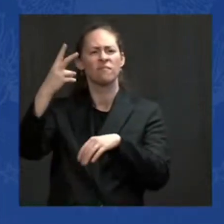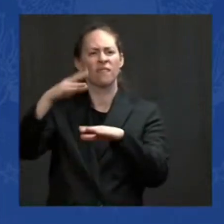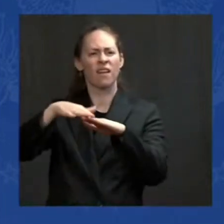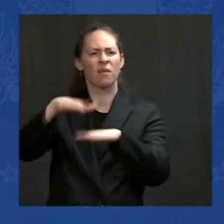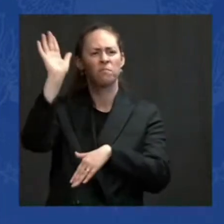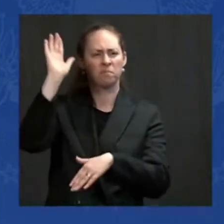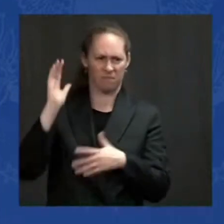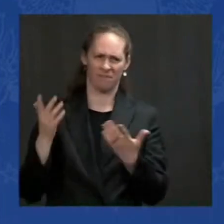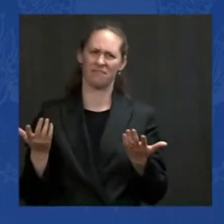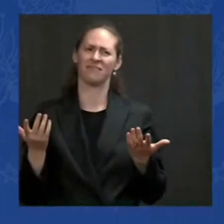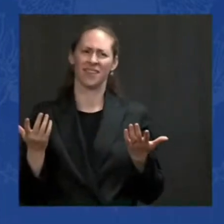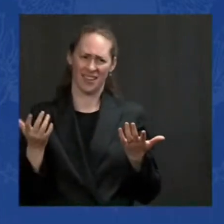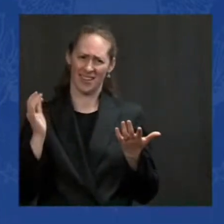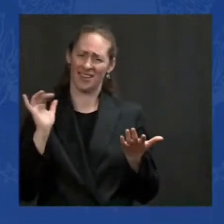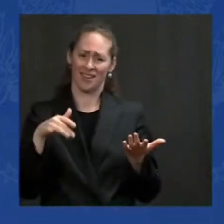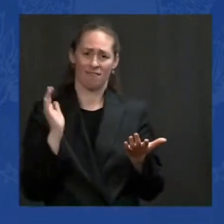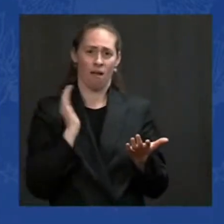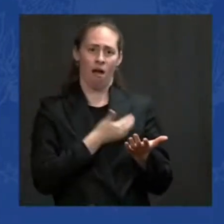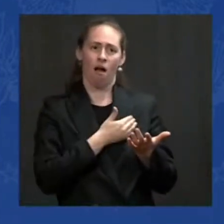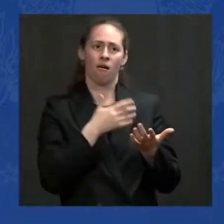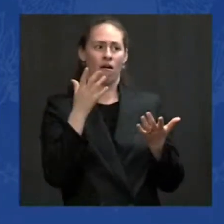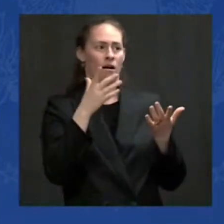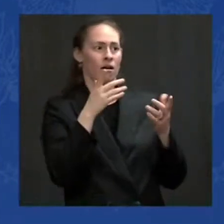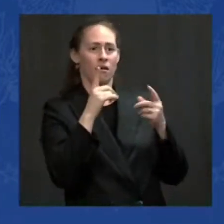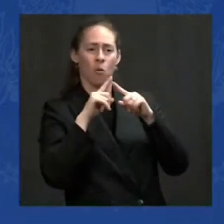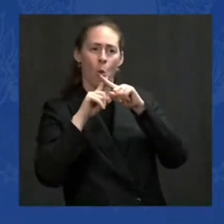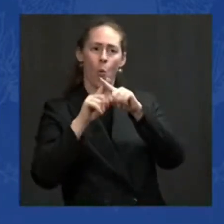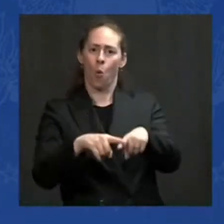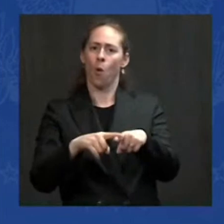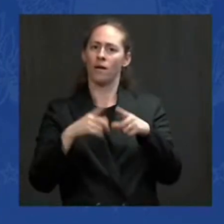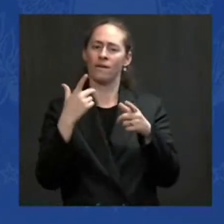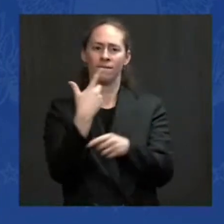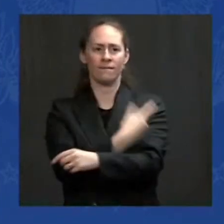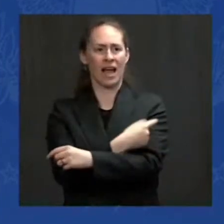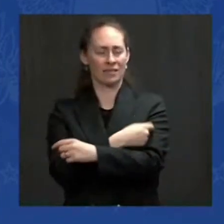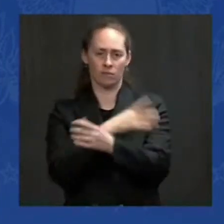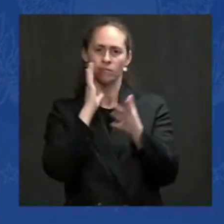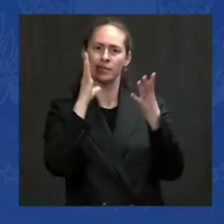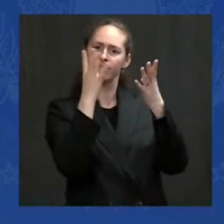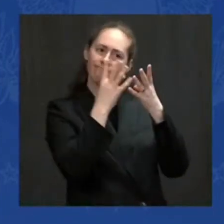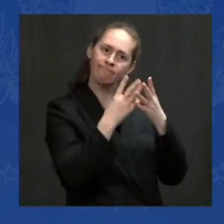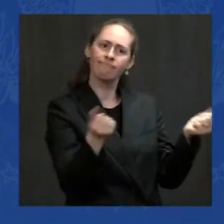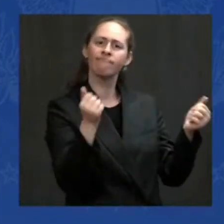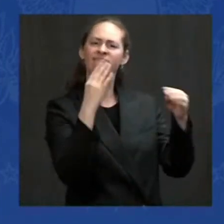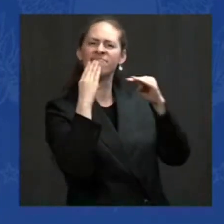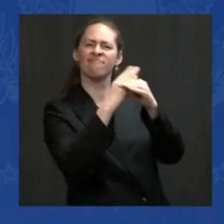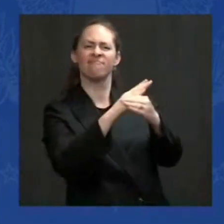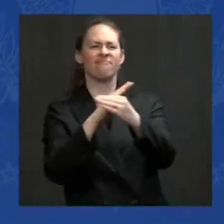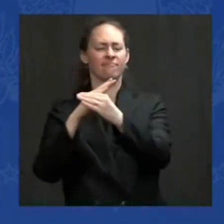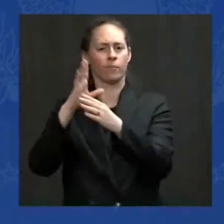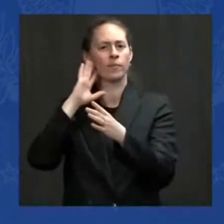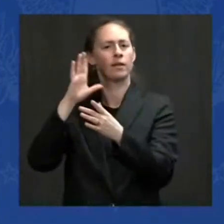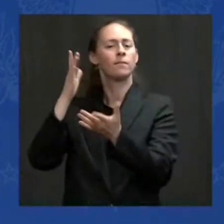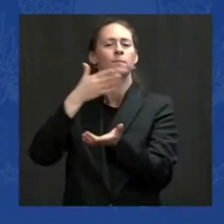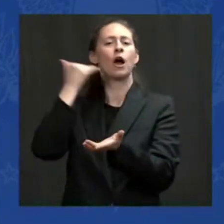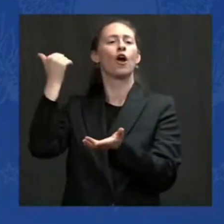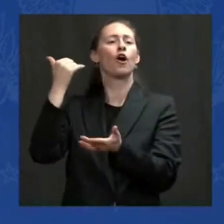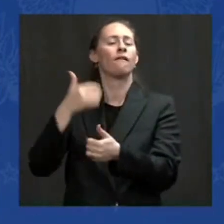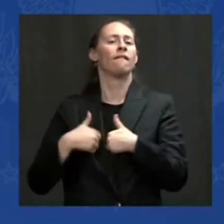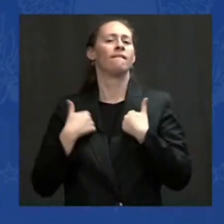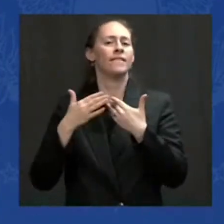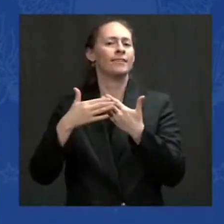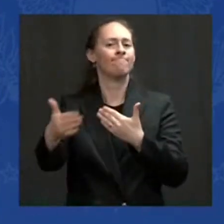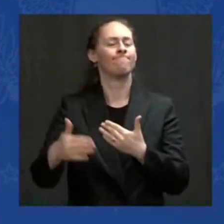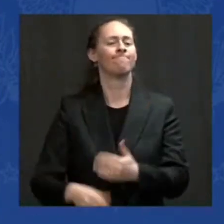Vaccination is our leading public health strategy to stop the Delta variant and bring case rates down in these counties. We are